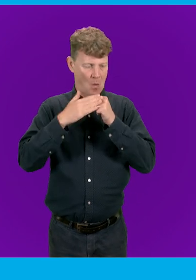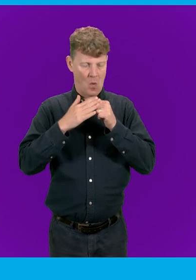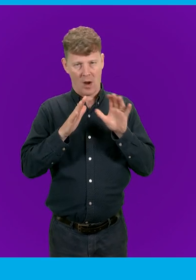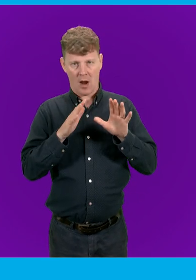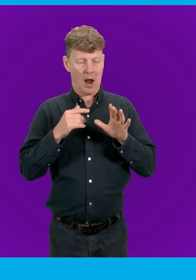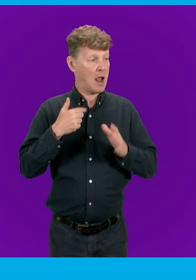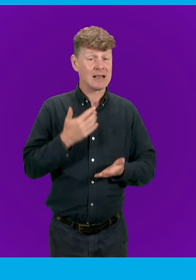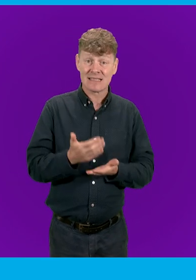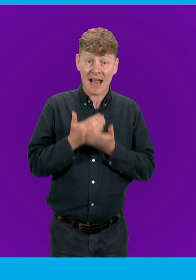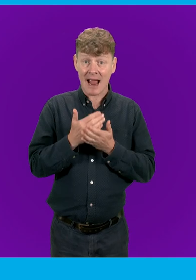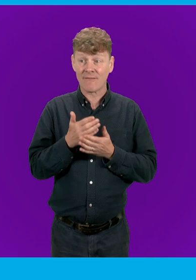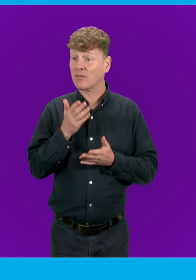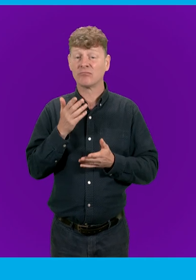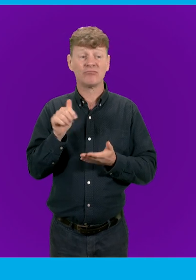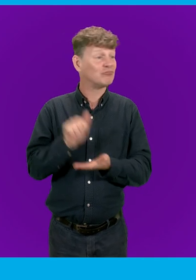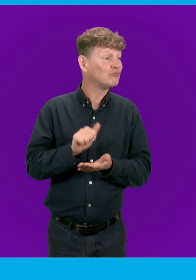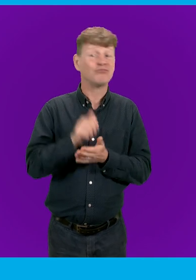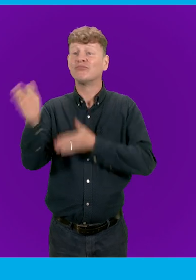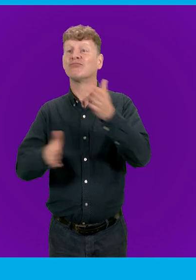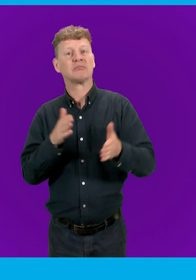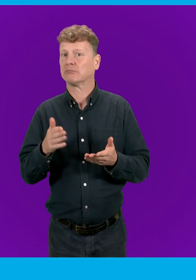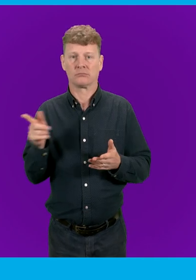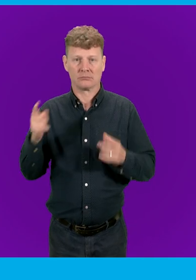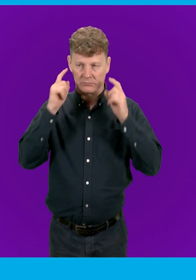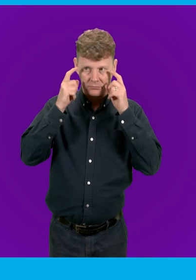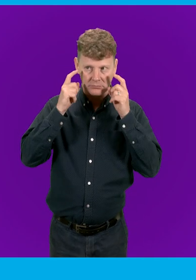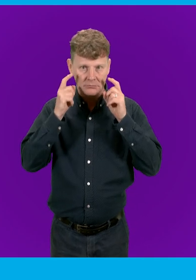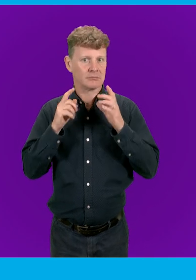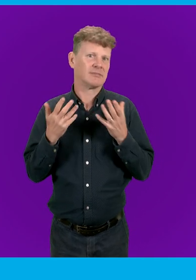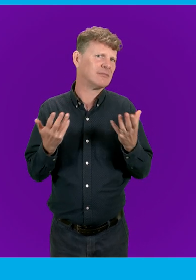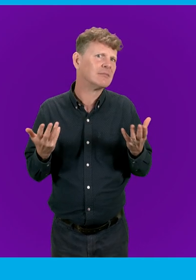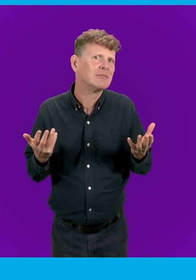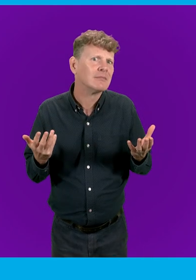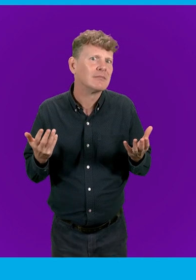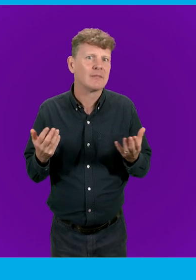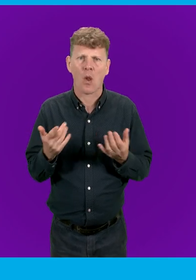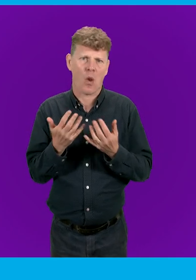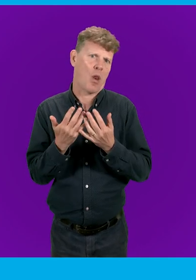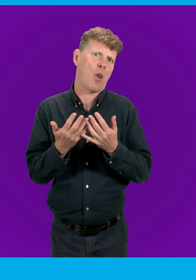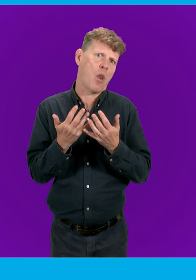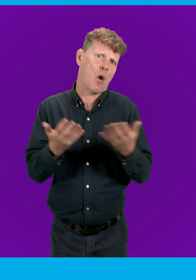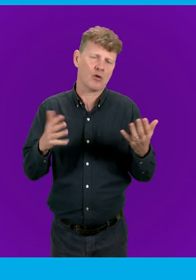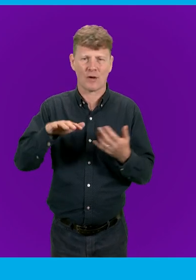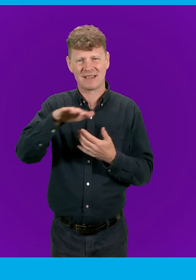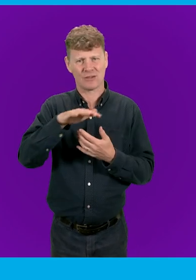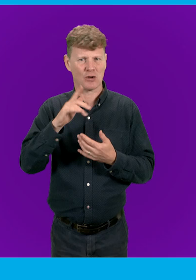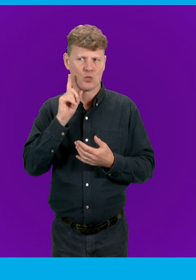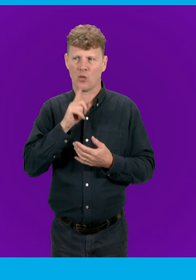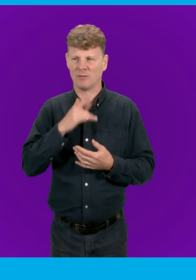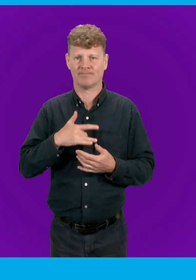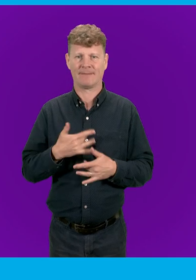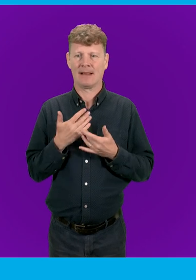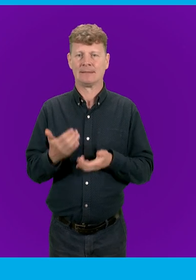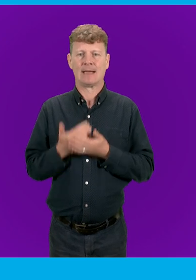take their safety for granted, and so they and there are lots of situations in which they feel unsafe. So it